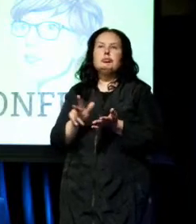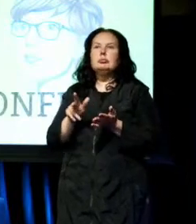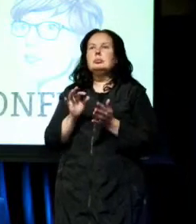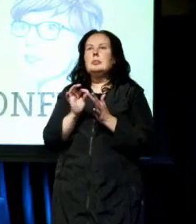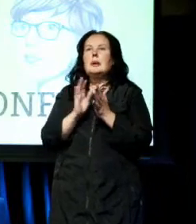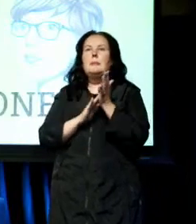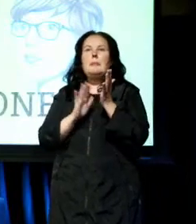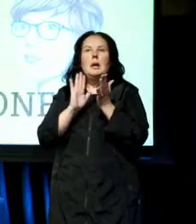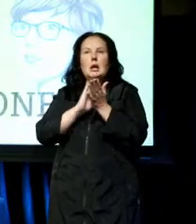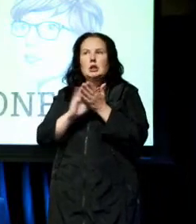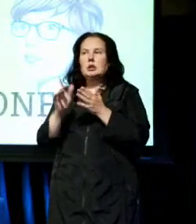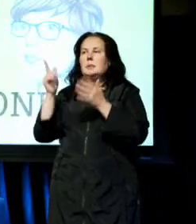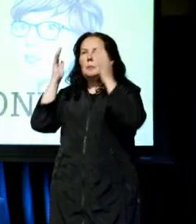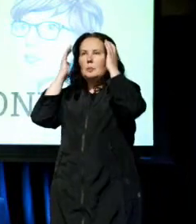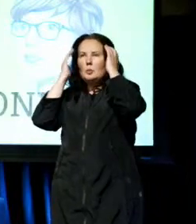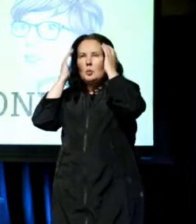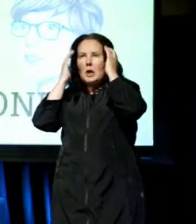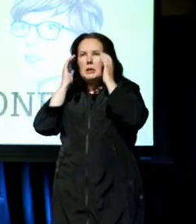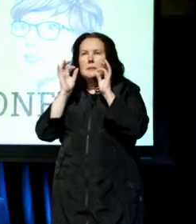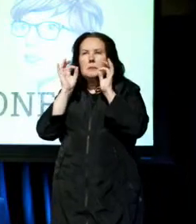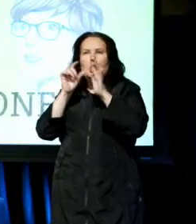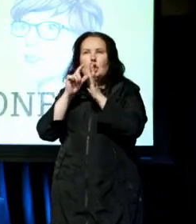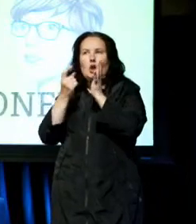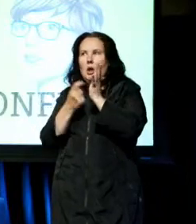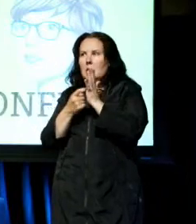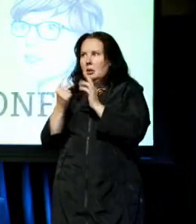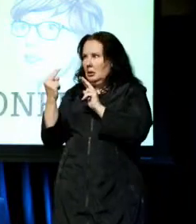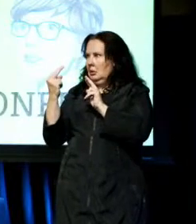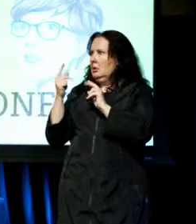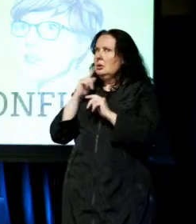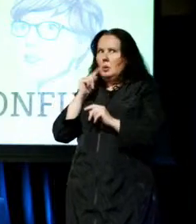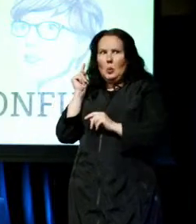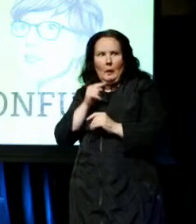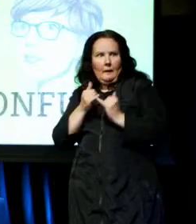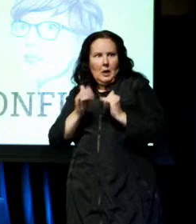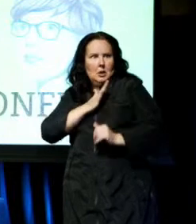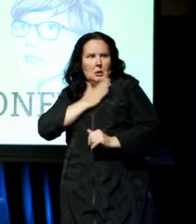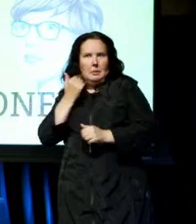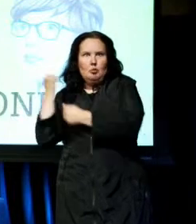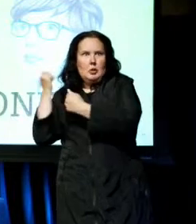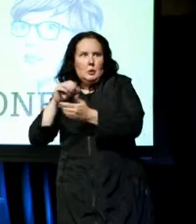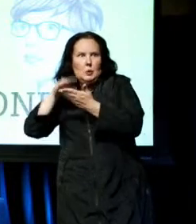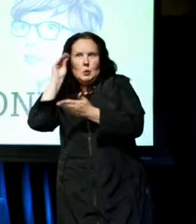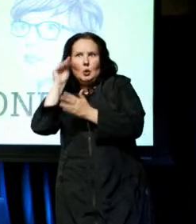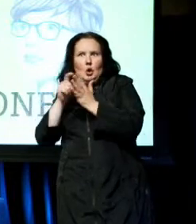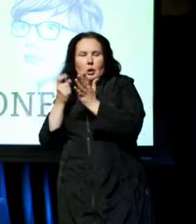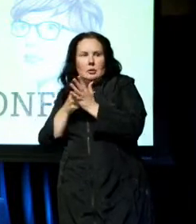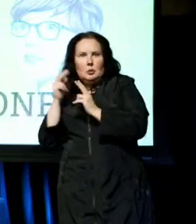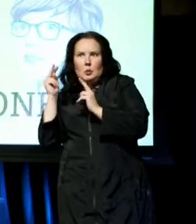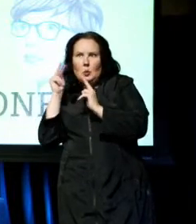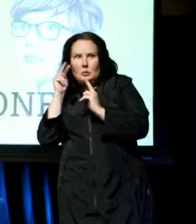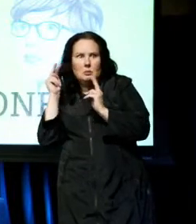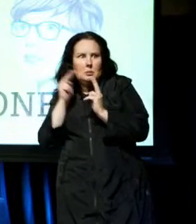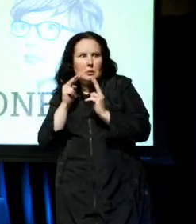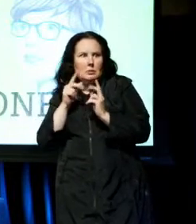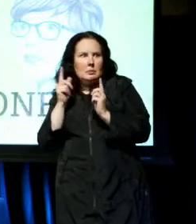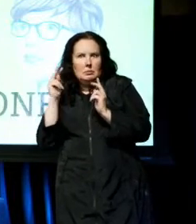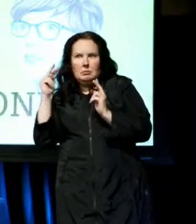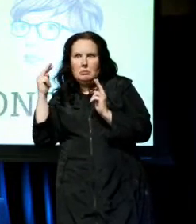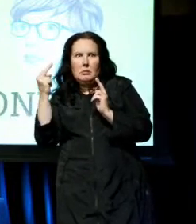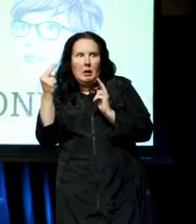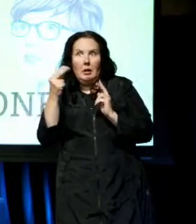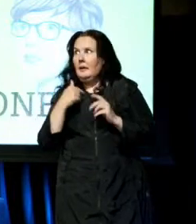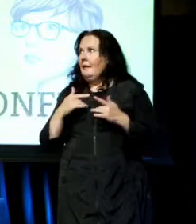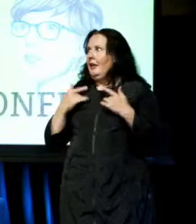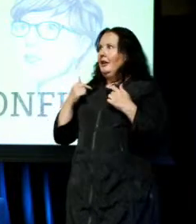and my neurologist would be like, you're simply fascinating. Can I bring in the student doctors to look at you? And then I was like, I'm a child